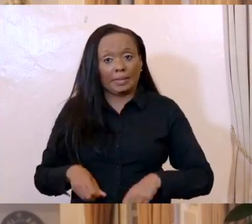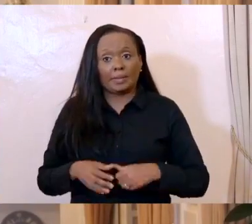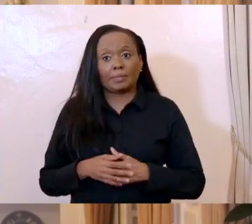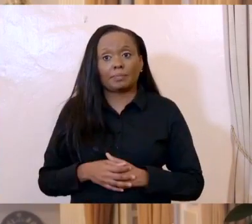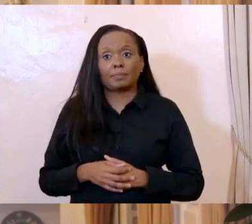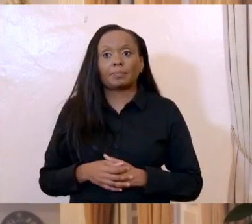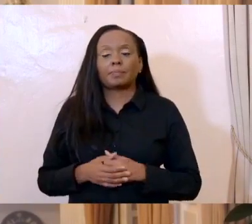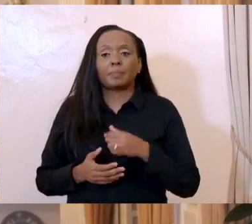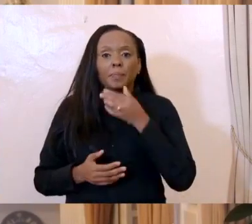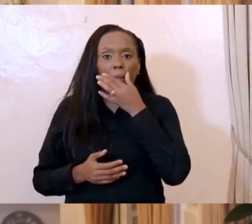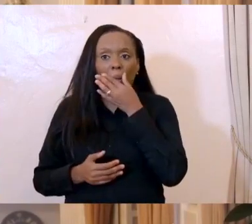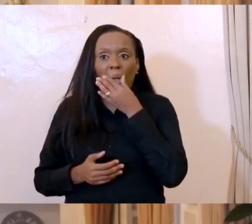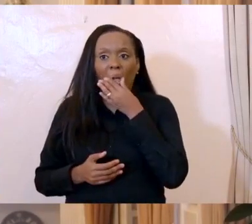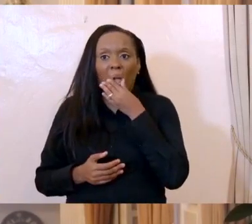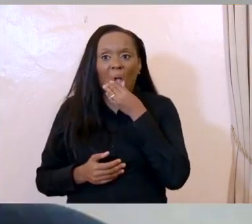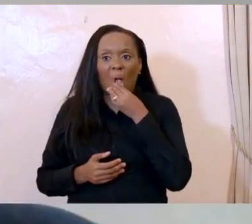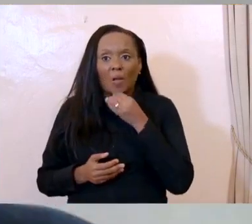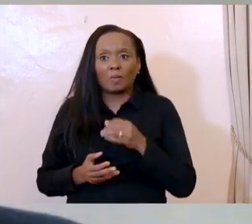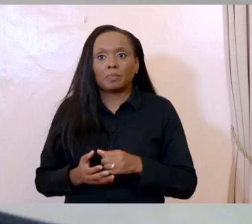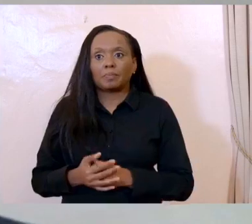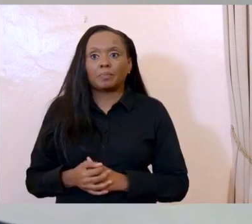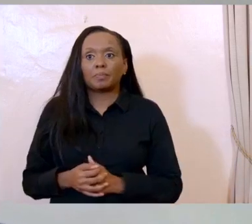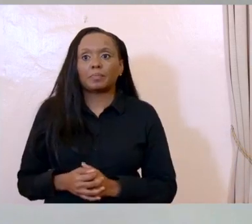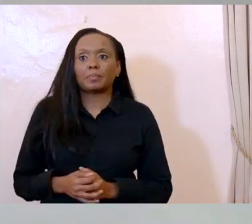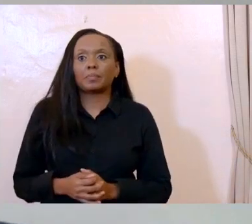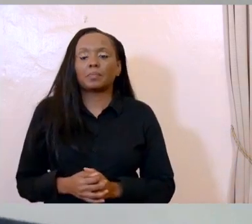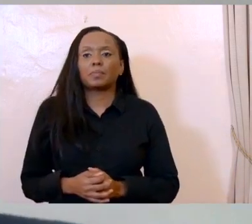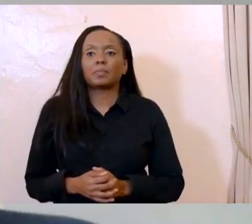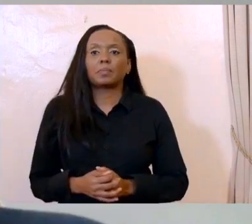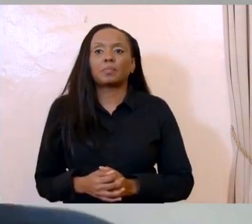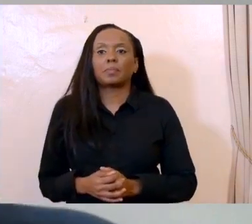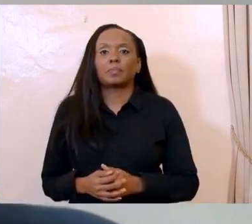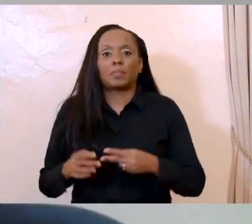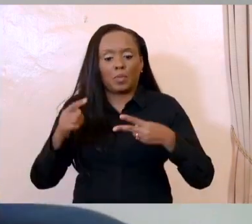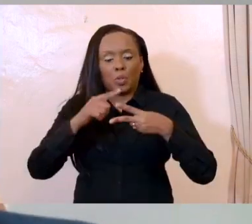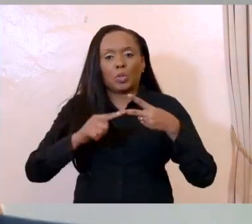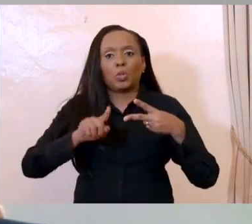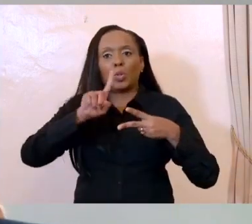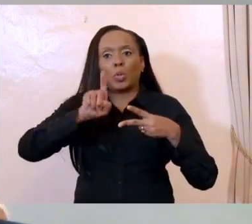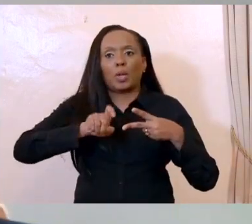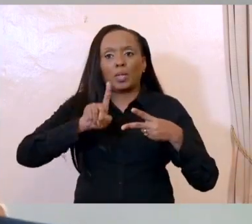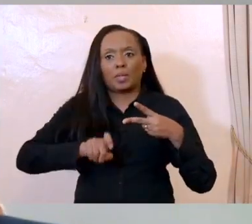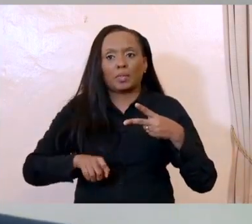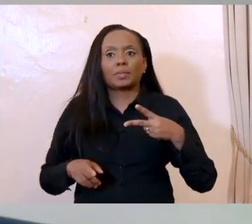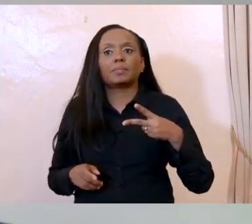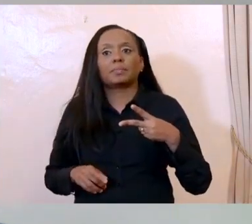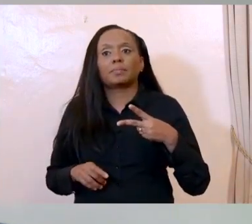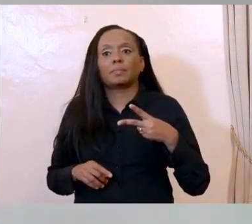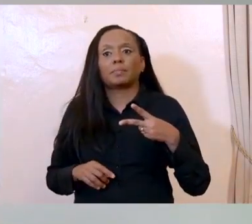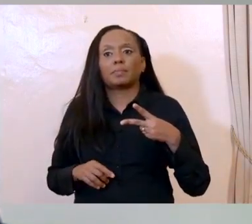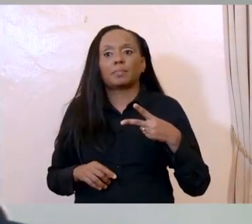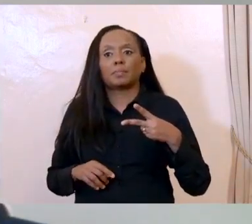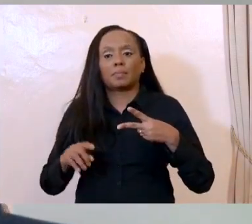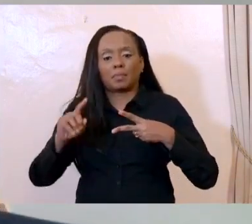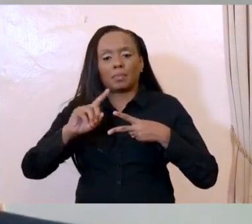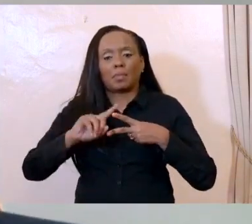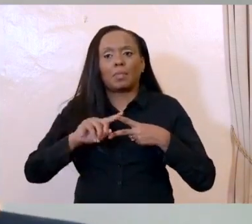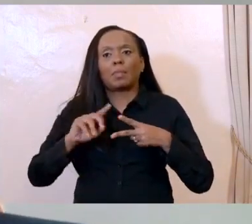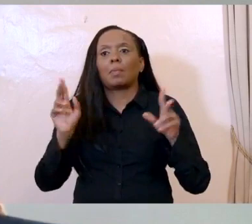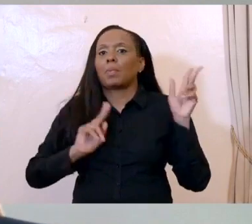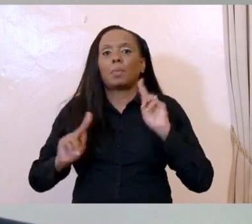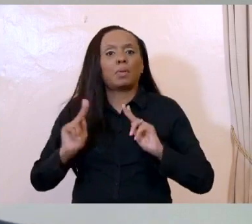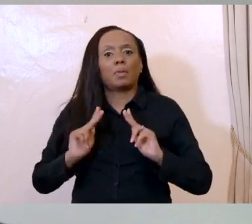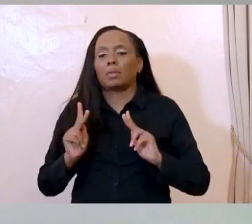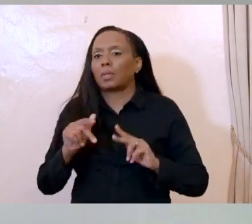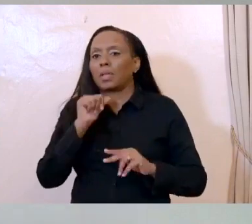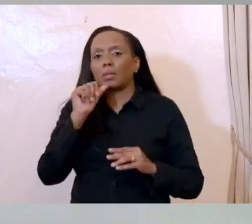Mr. Minister, two questions from me in terms of, firstly, your transient population, the homeless persons. Now that you